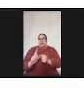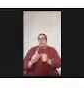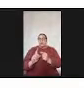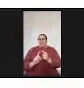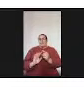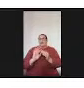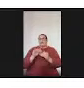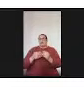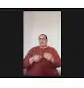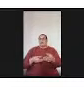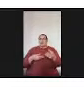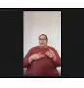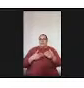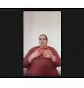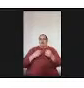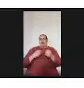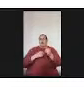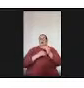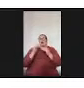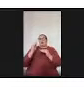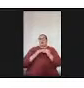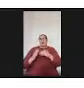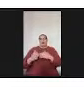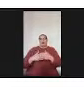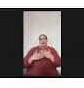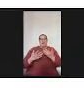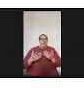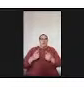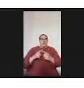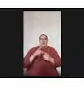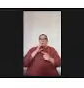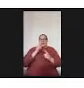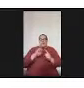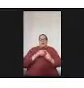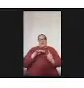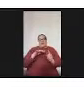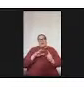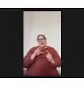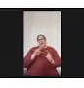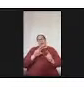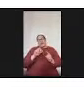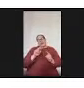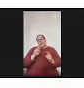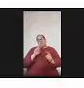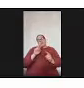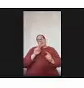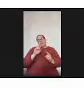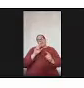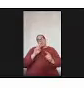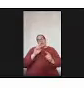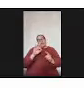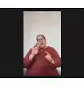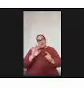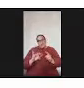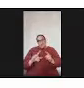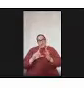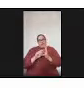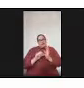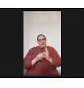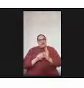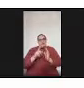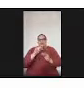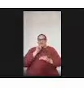tender document, construction, closeout. Do you mean from 1523 May and the date that is